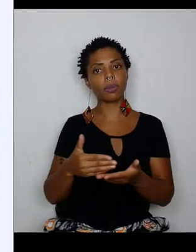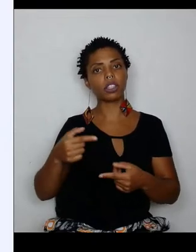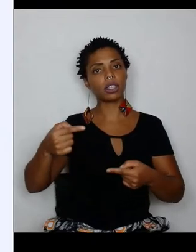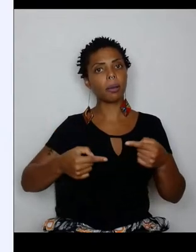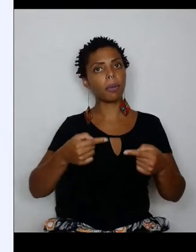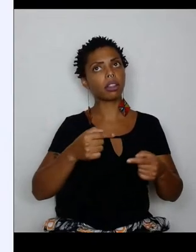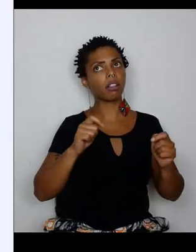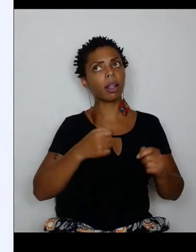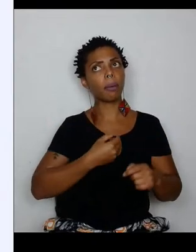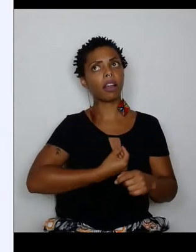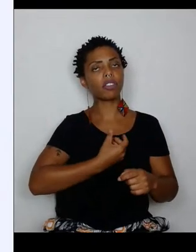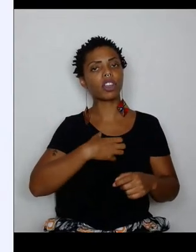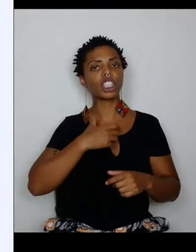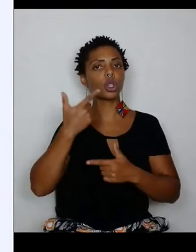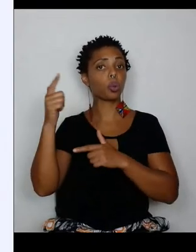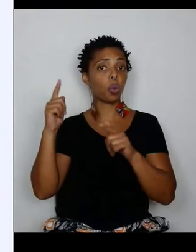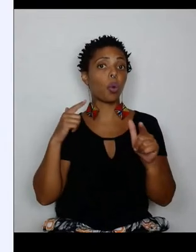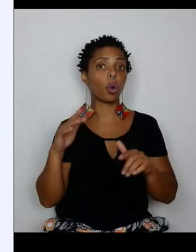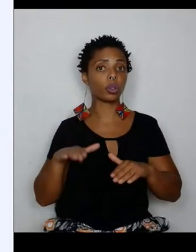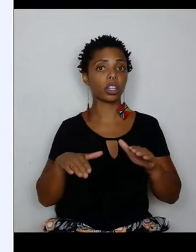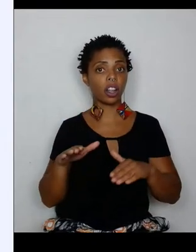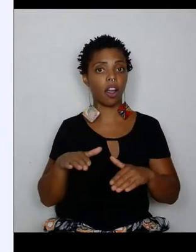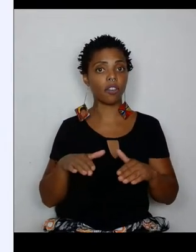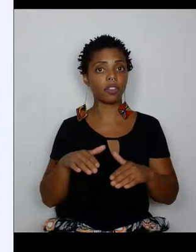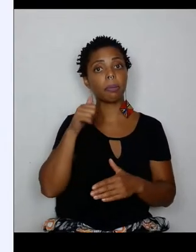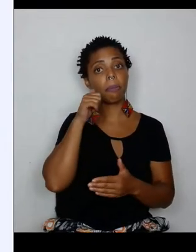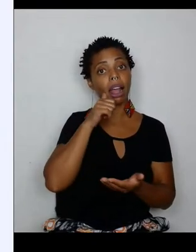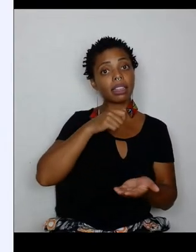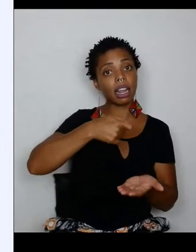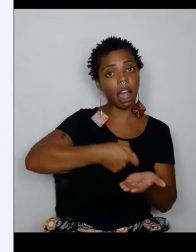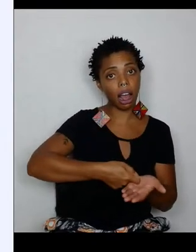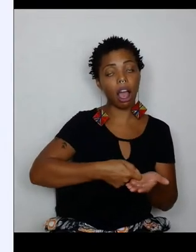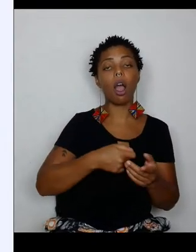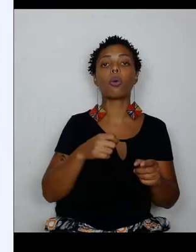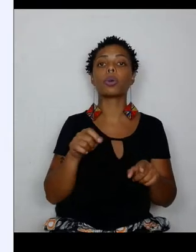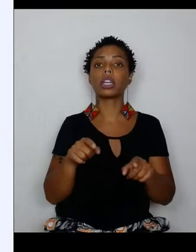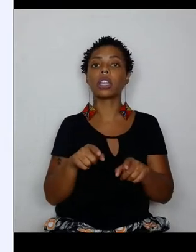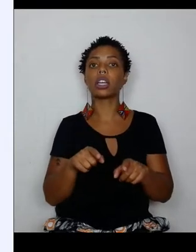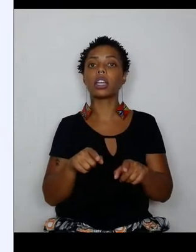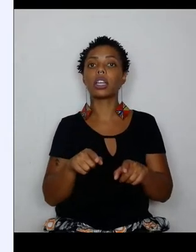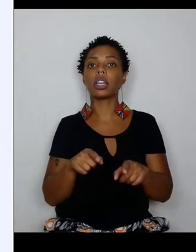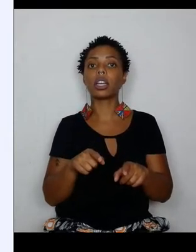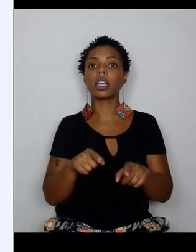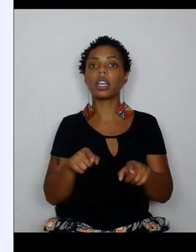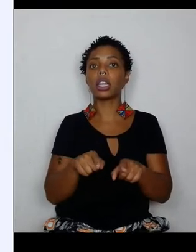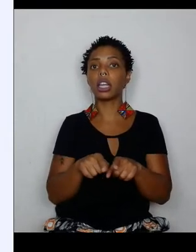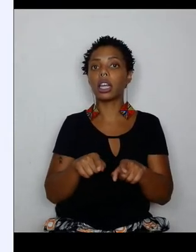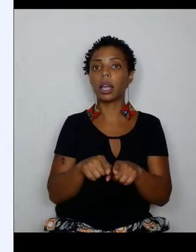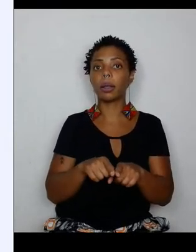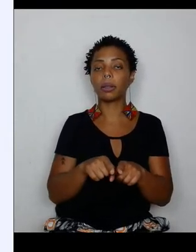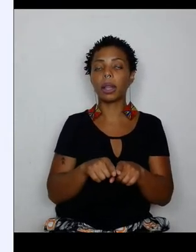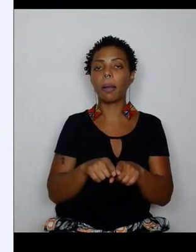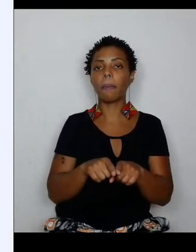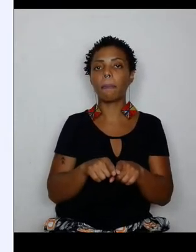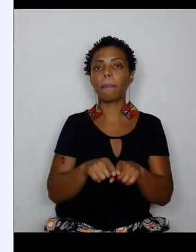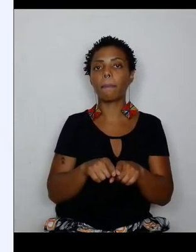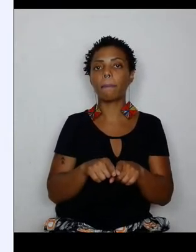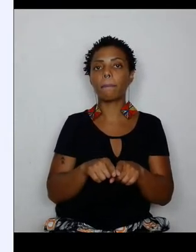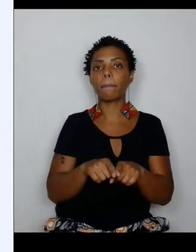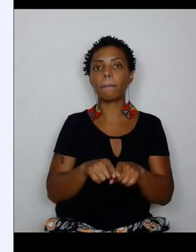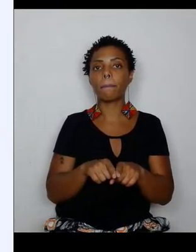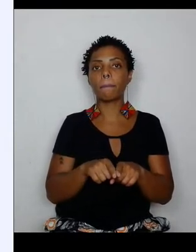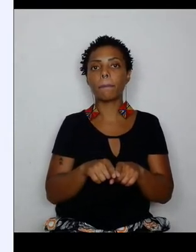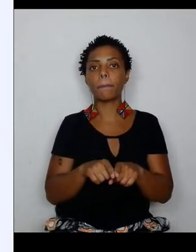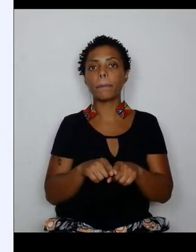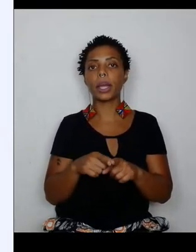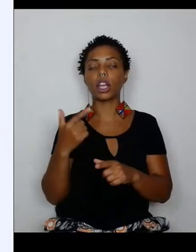organization the most influential of these was jakob johann bachhofen who postulated a prehistoric